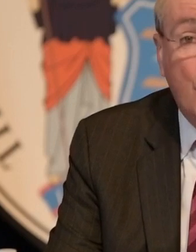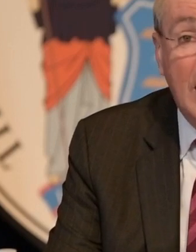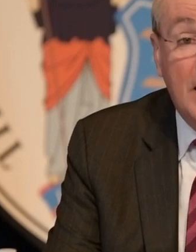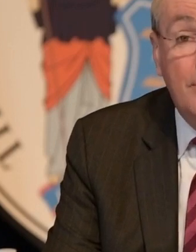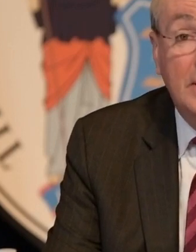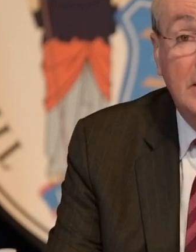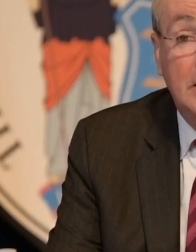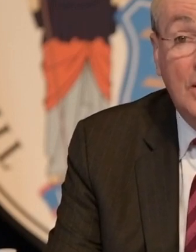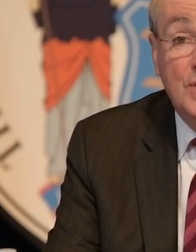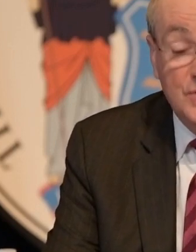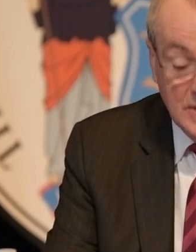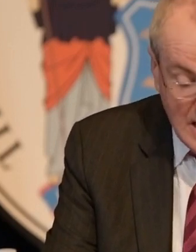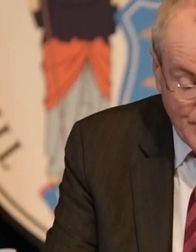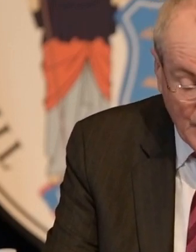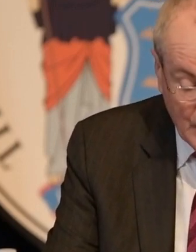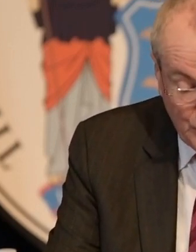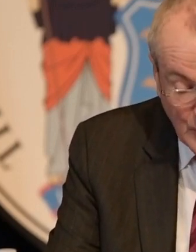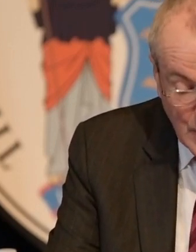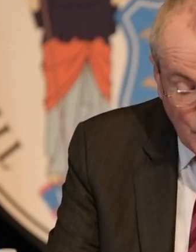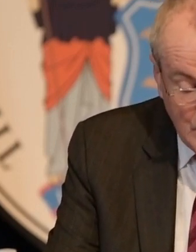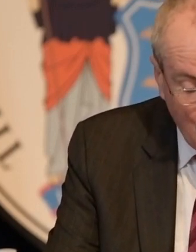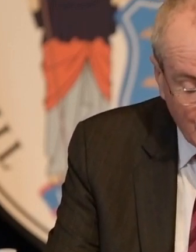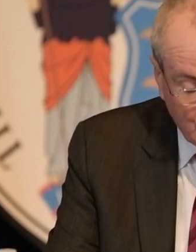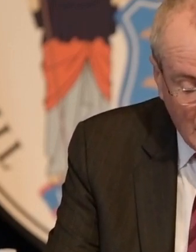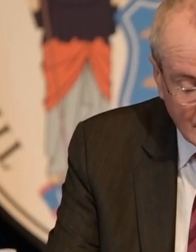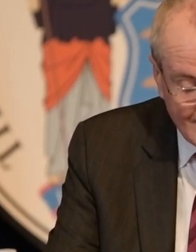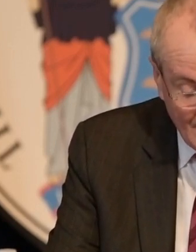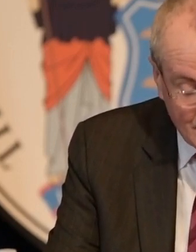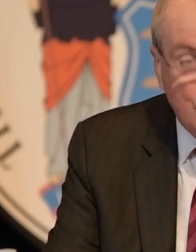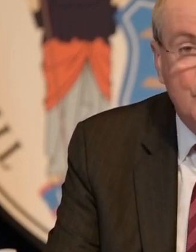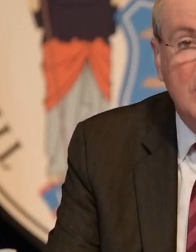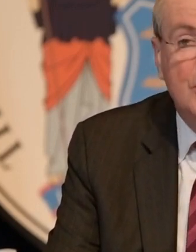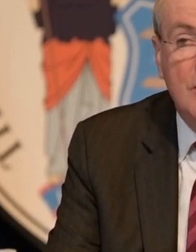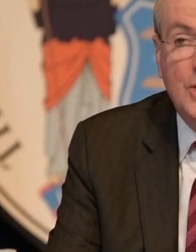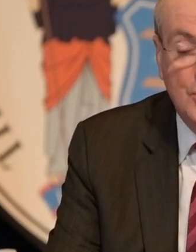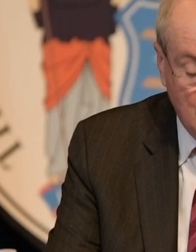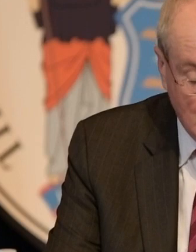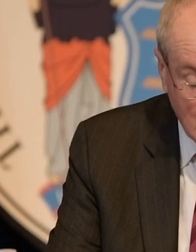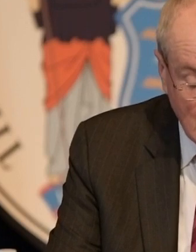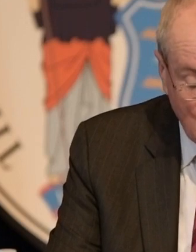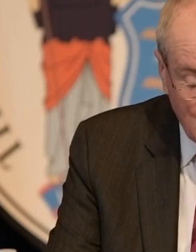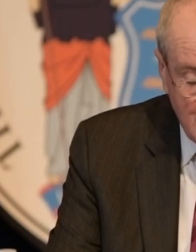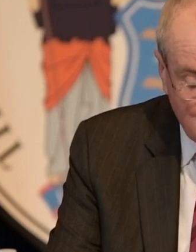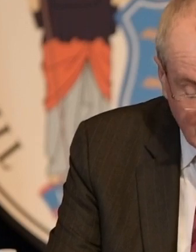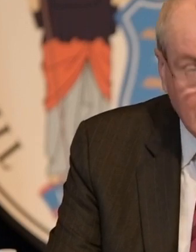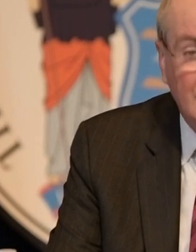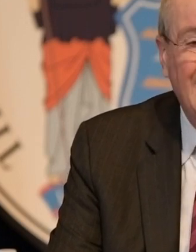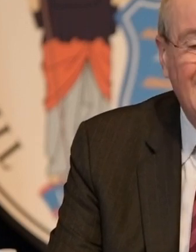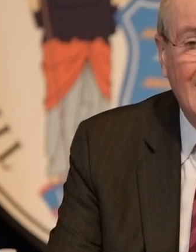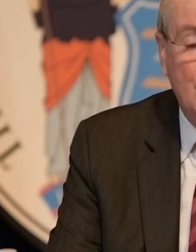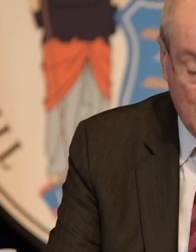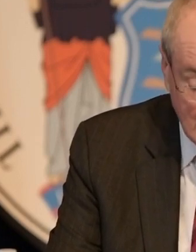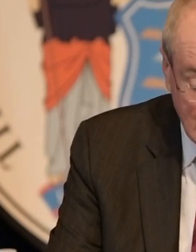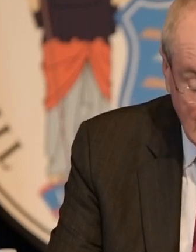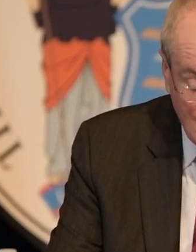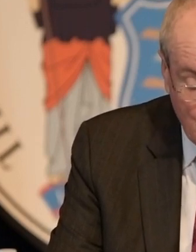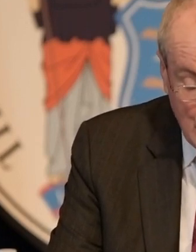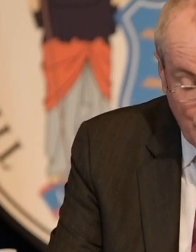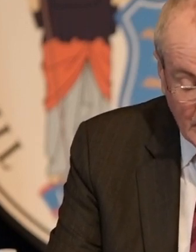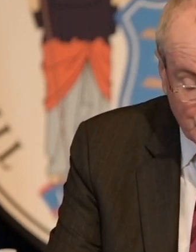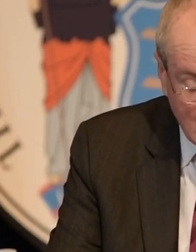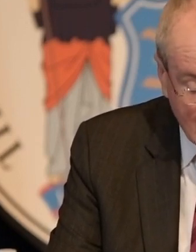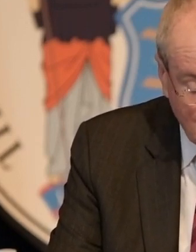significantly ramp up our testing capabilities. We know that a solid testing regime, as I mentioned earlier, will be critical, essential in